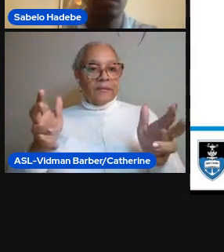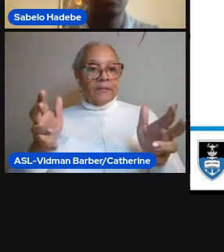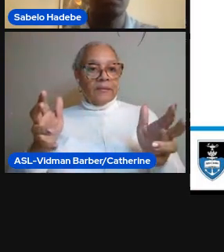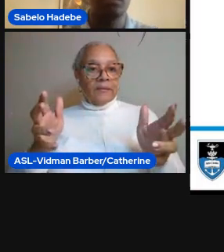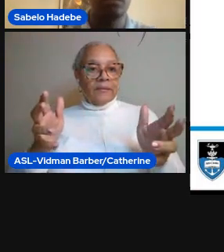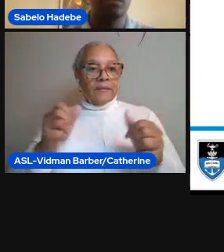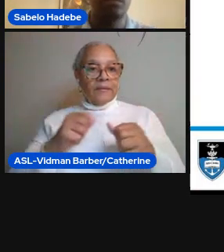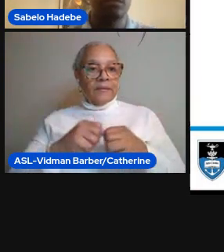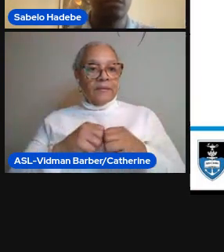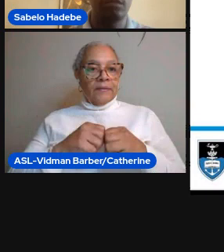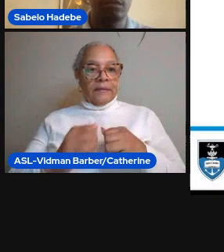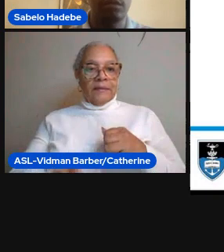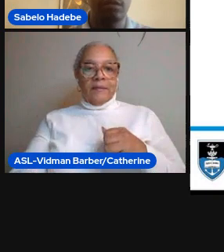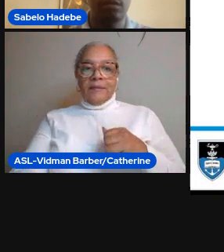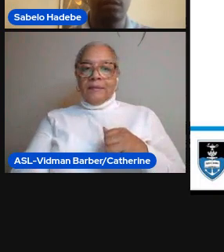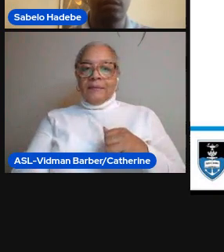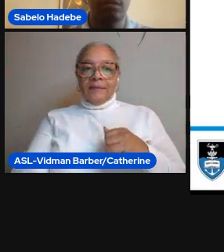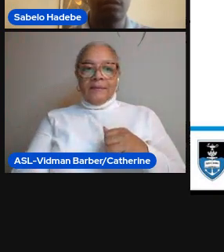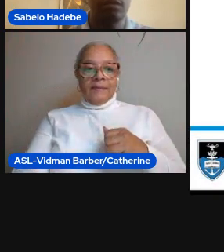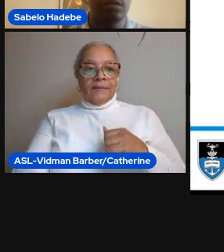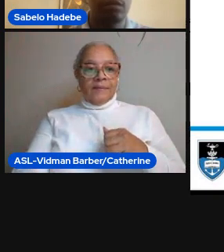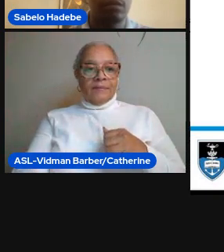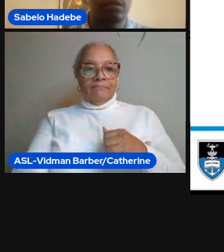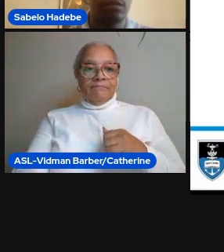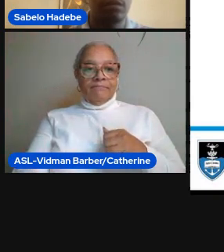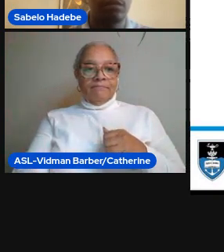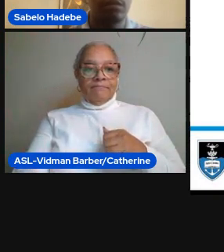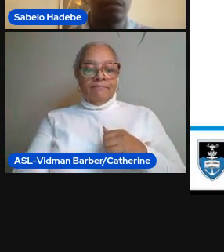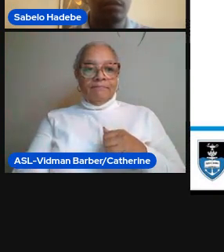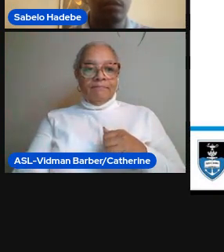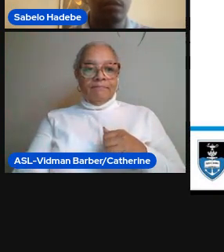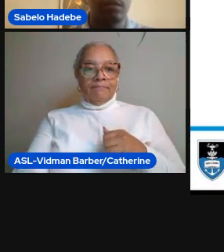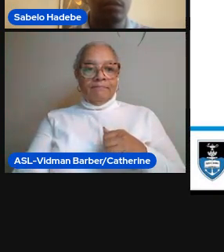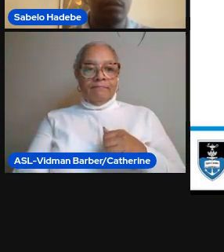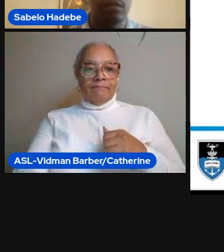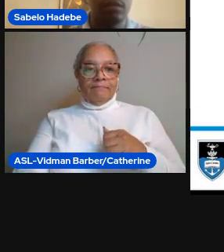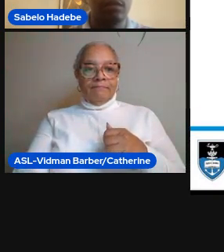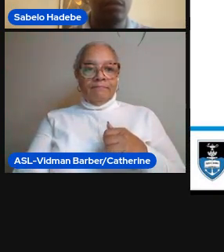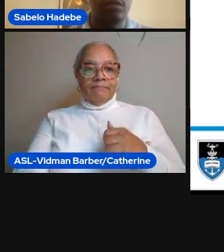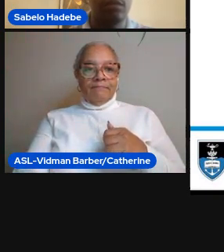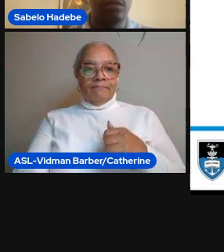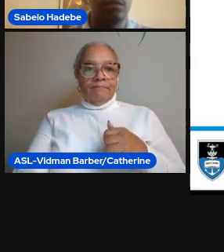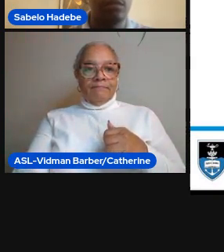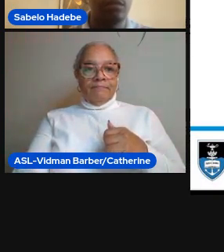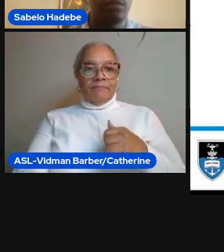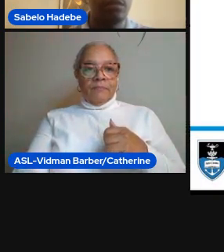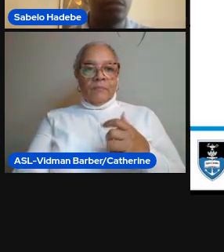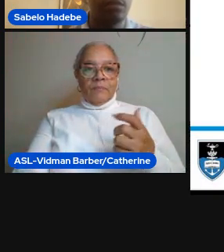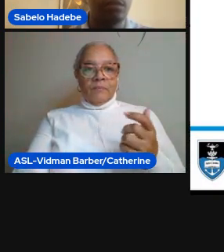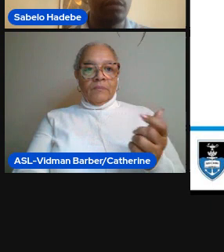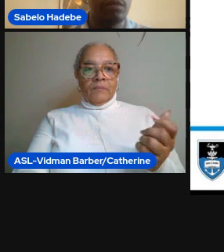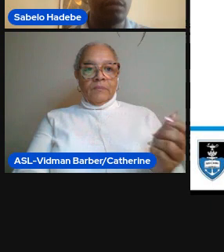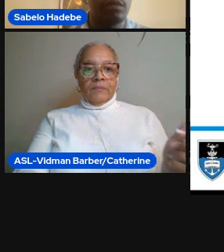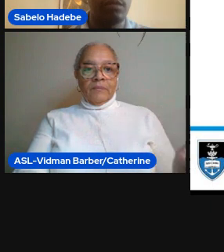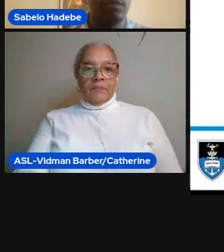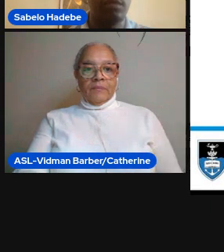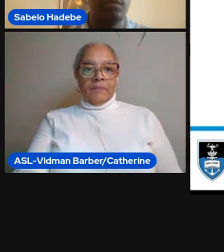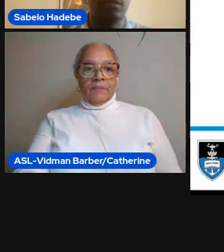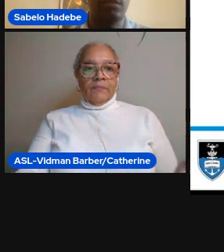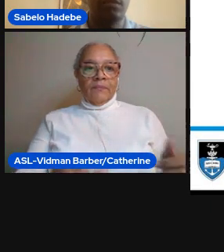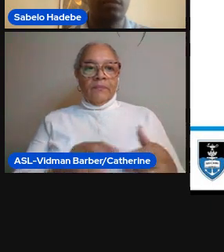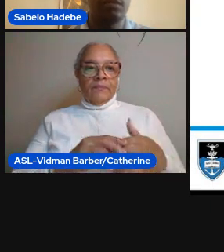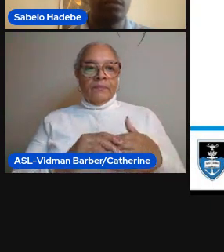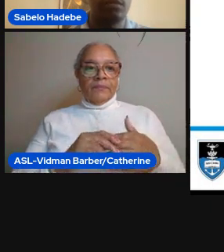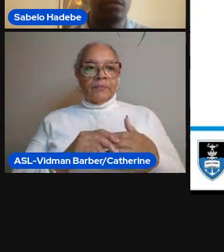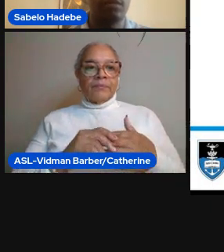on immunology and genetics of allergic diseases. He uses the latest technologies to dissect complex immunological events in